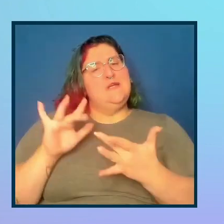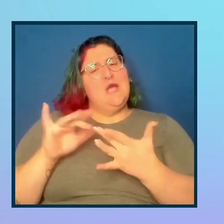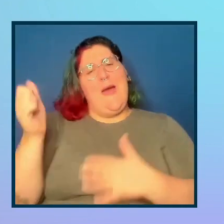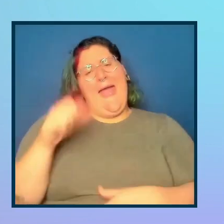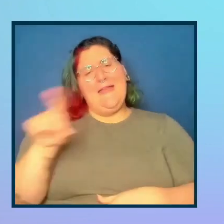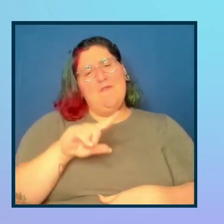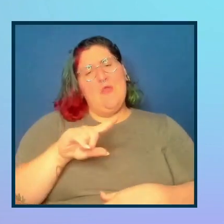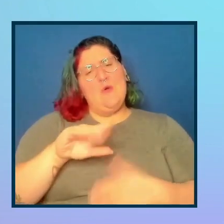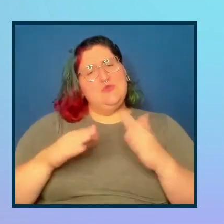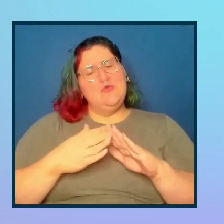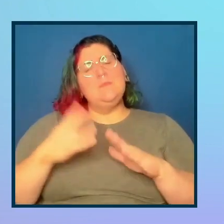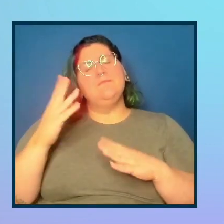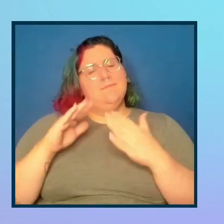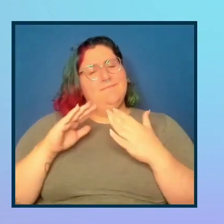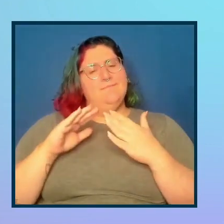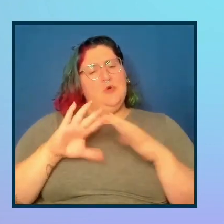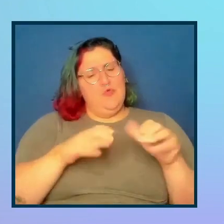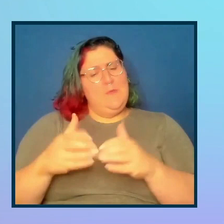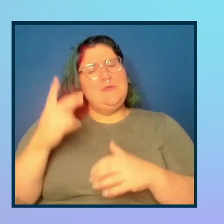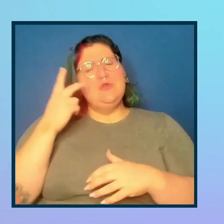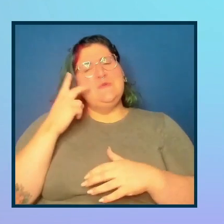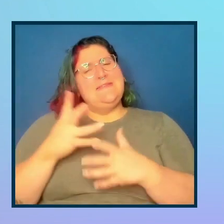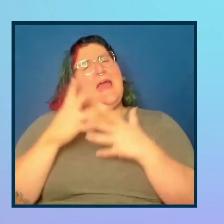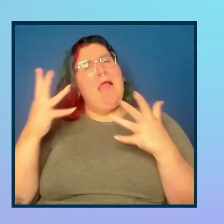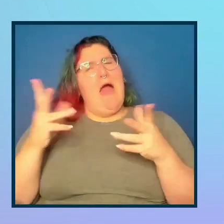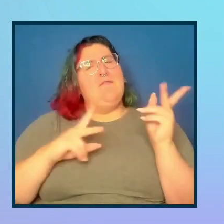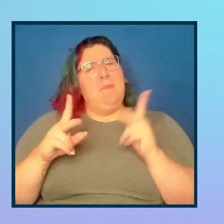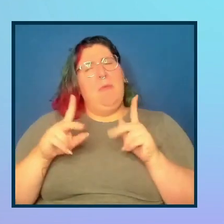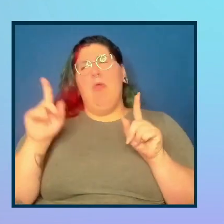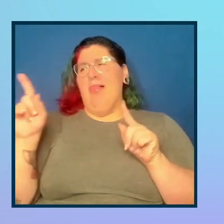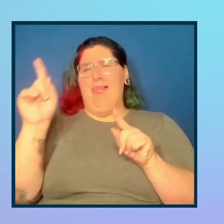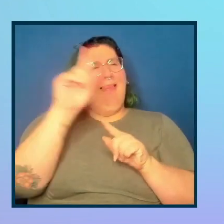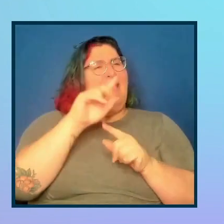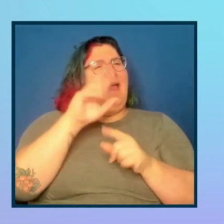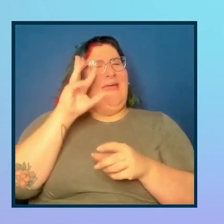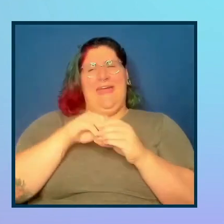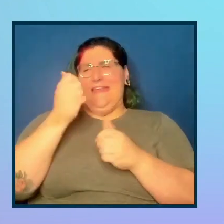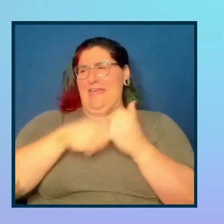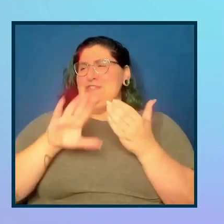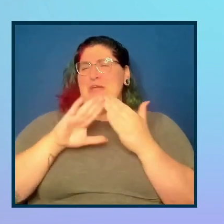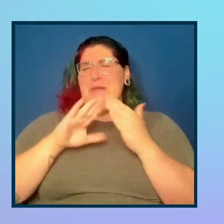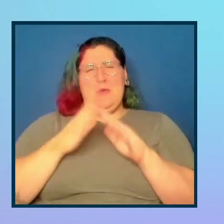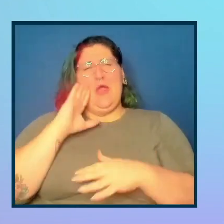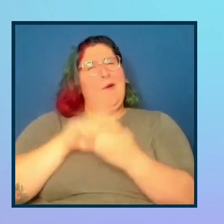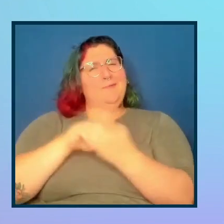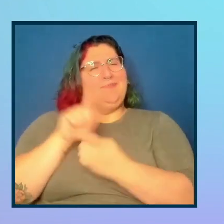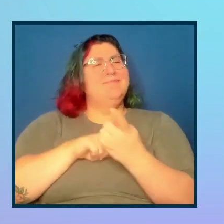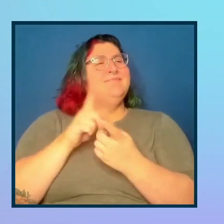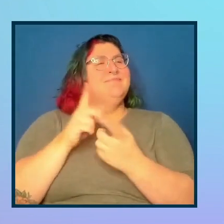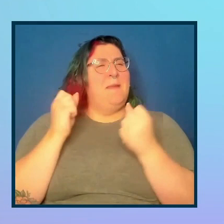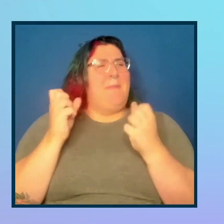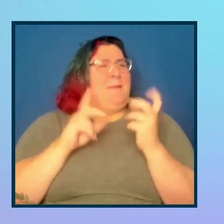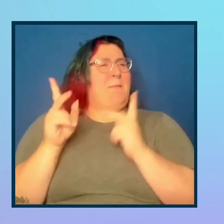of crossover of the people, so you'll get to know quite a few people very quickly. That's awesome. Yeah. There